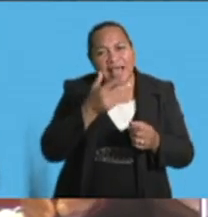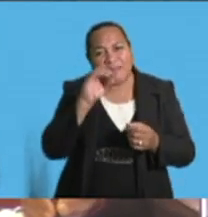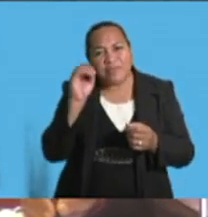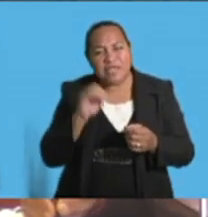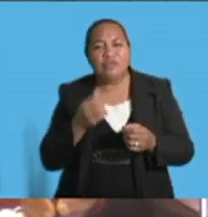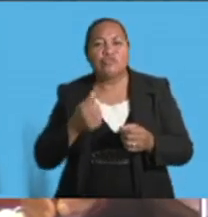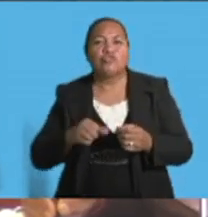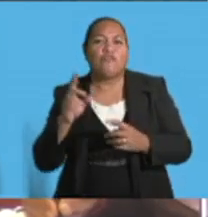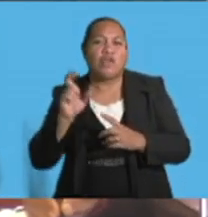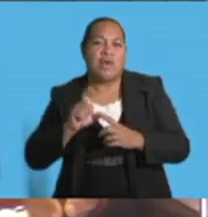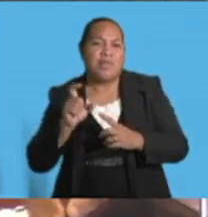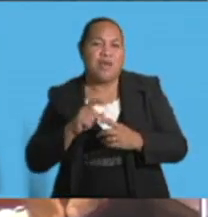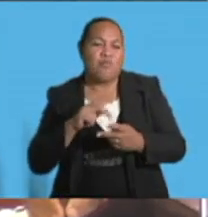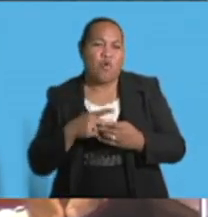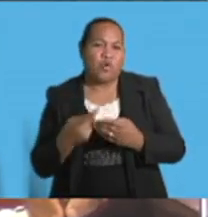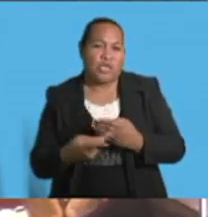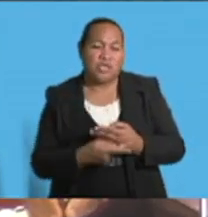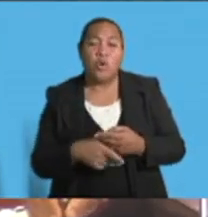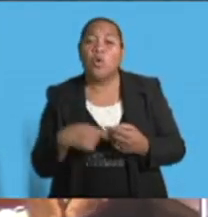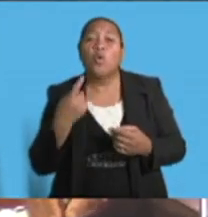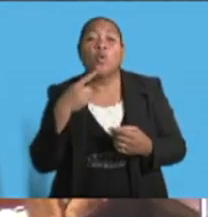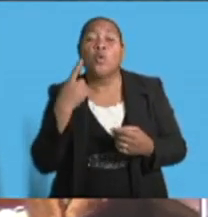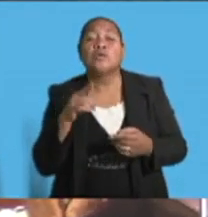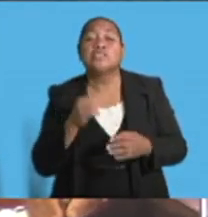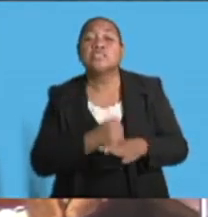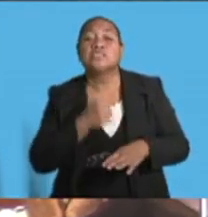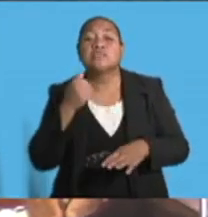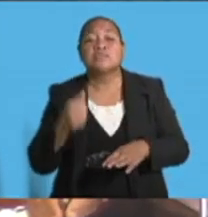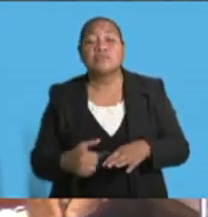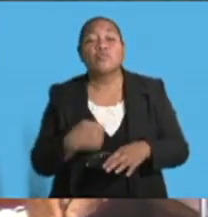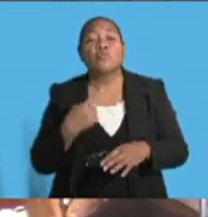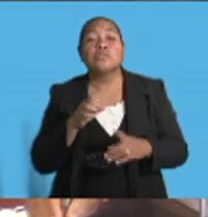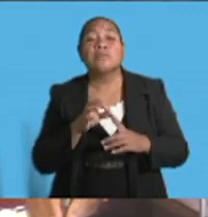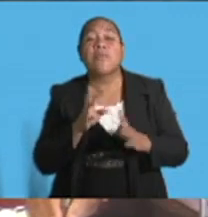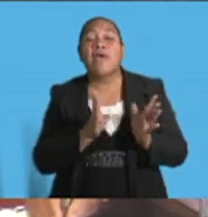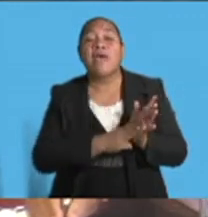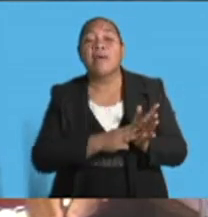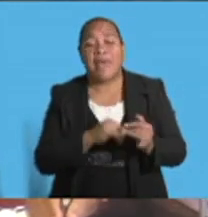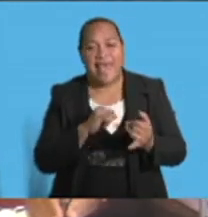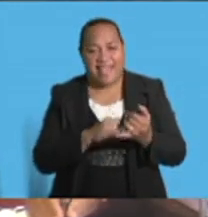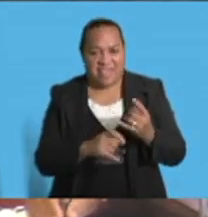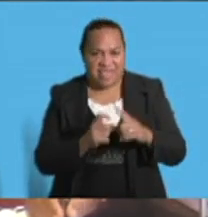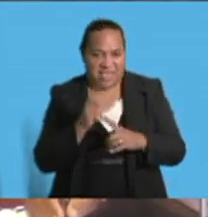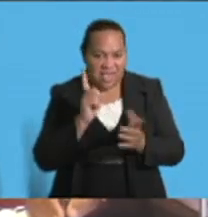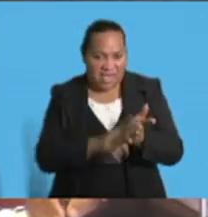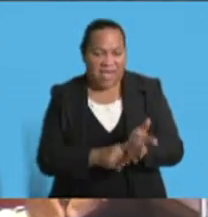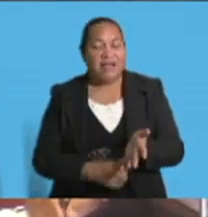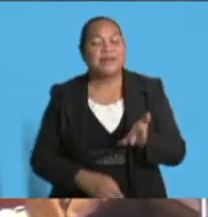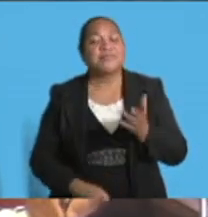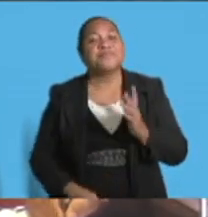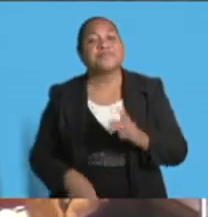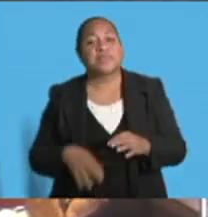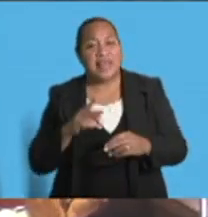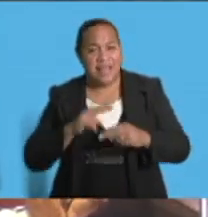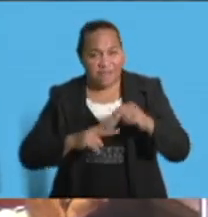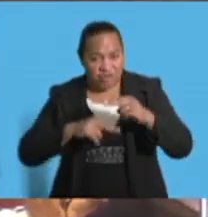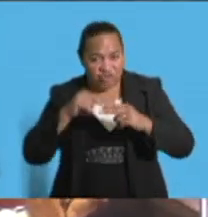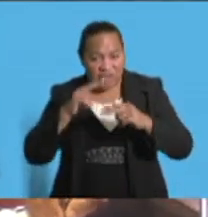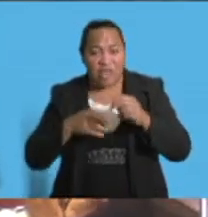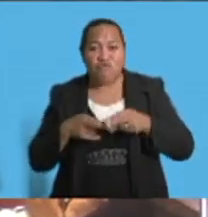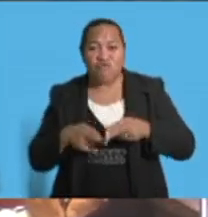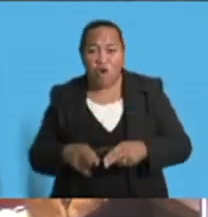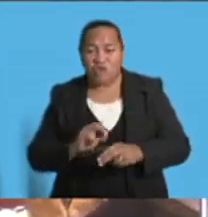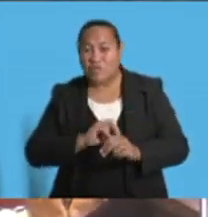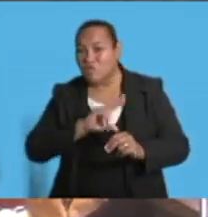capital projects. Guess which party was in power then, who was the Prime Minister? It was SDL. The infrastructure, the roads